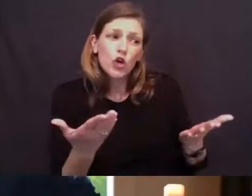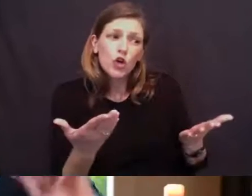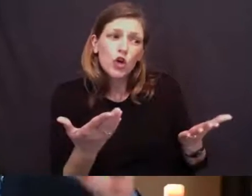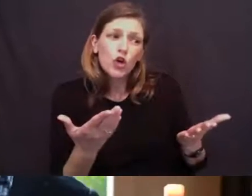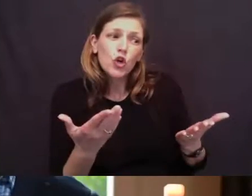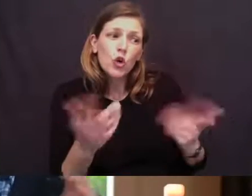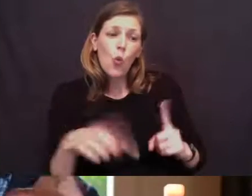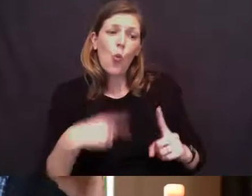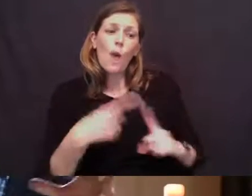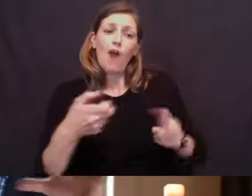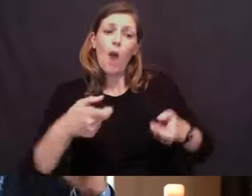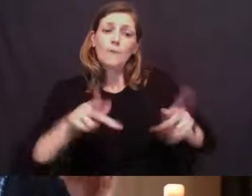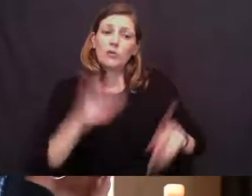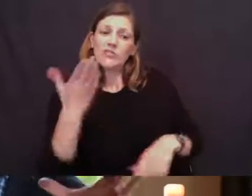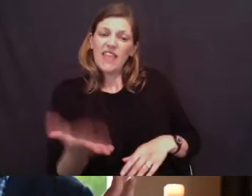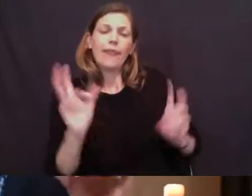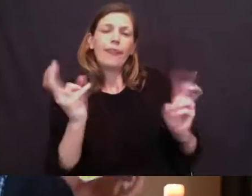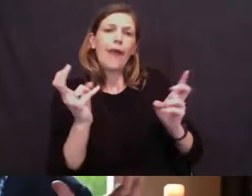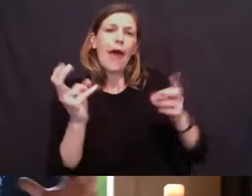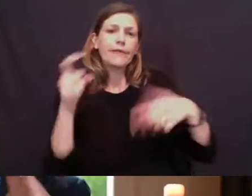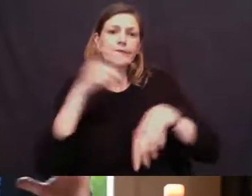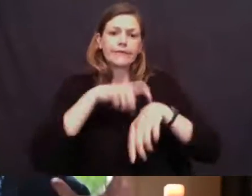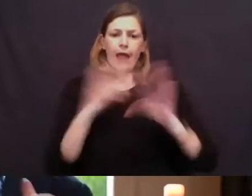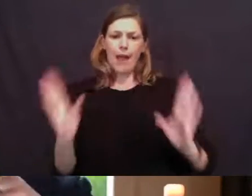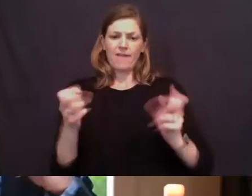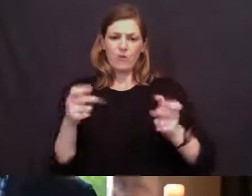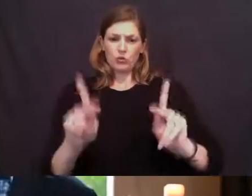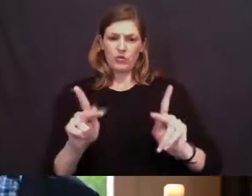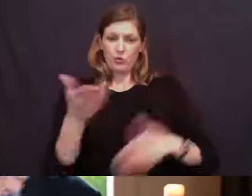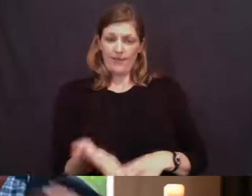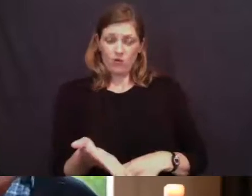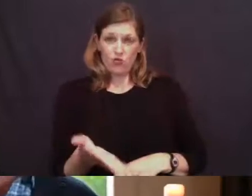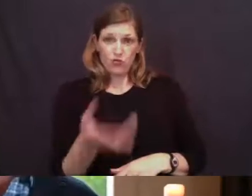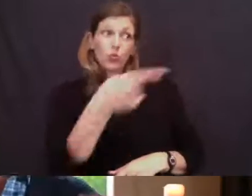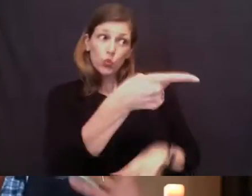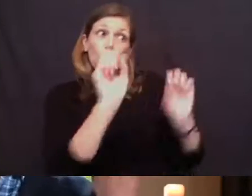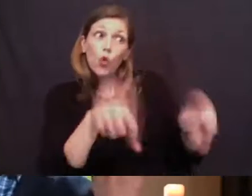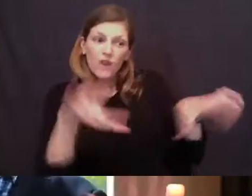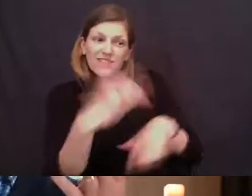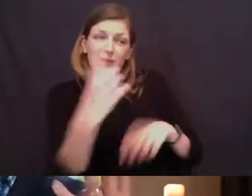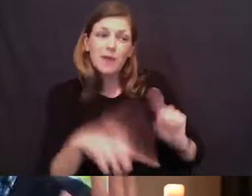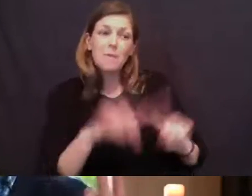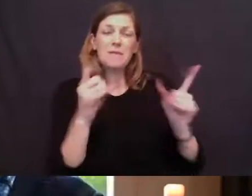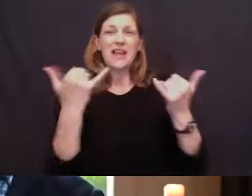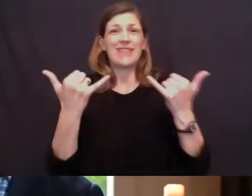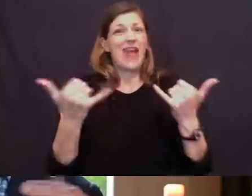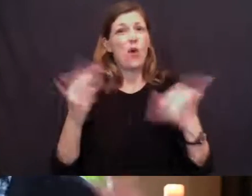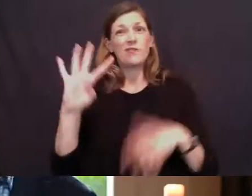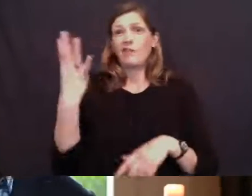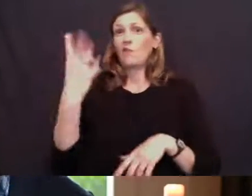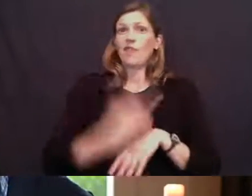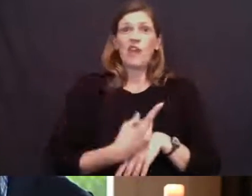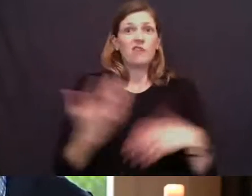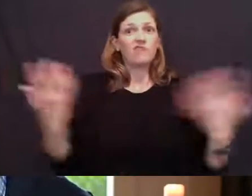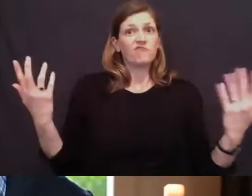an opportunity, when the window of opportunity of change was there, you could have done something there, but now it's the fourth day.